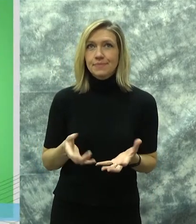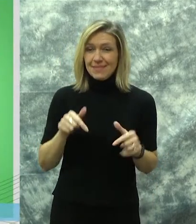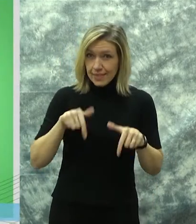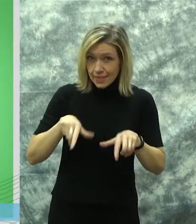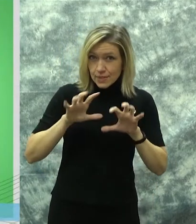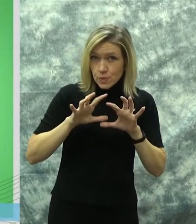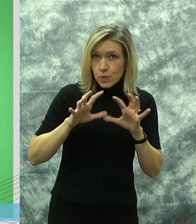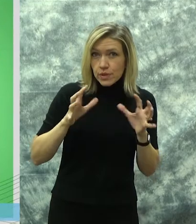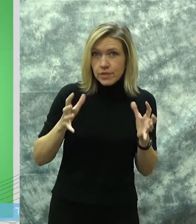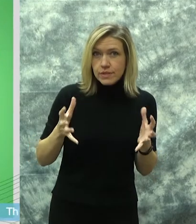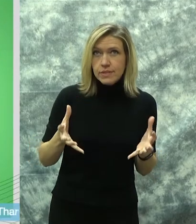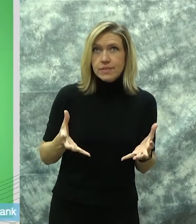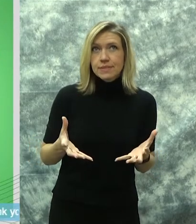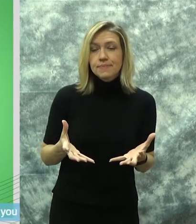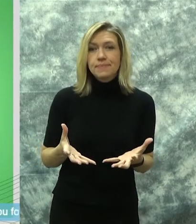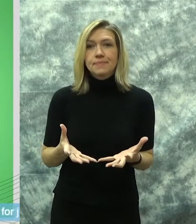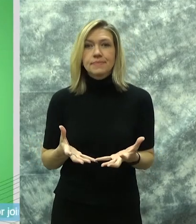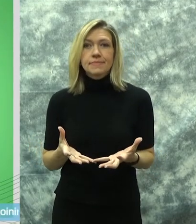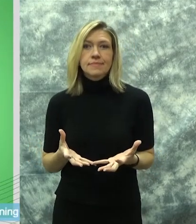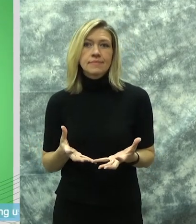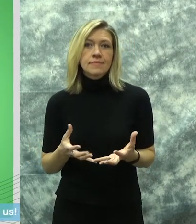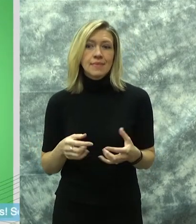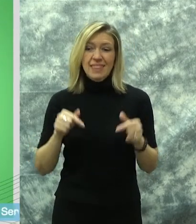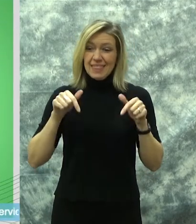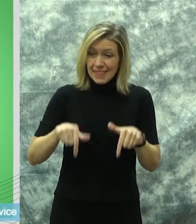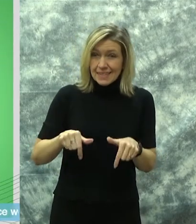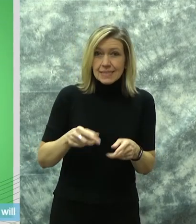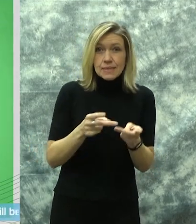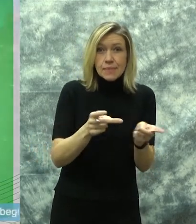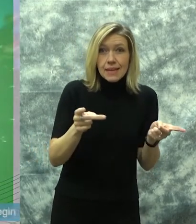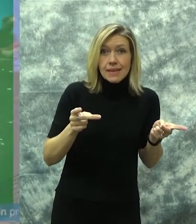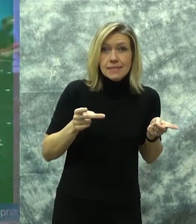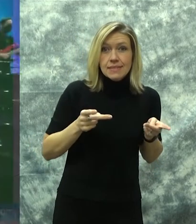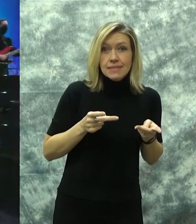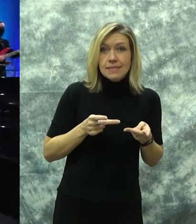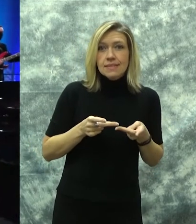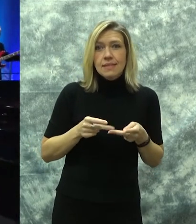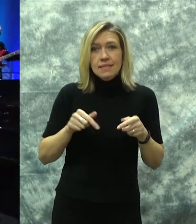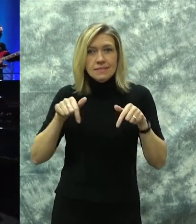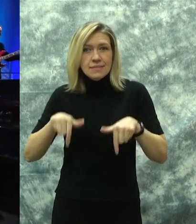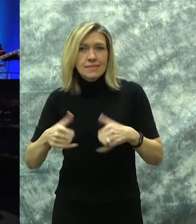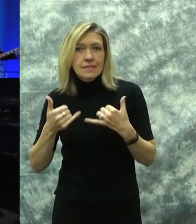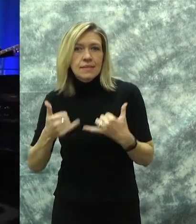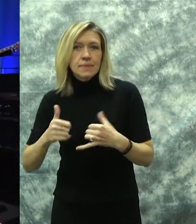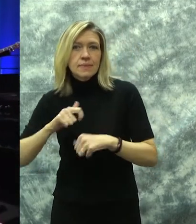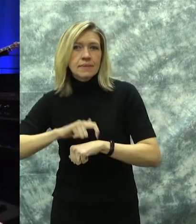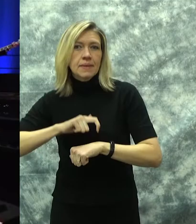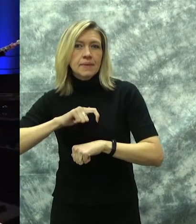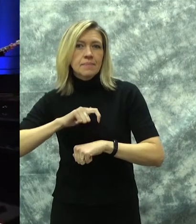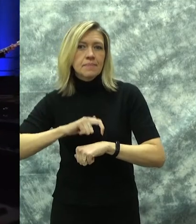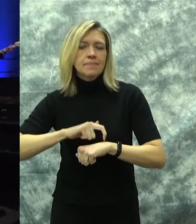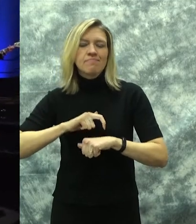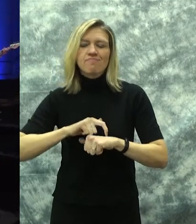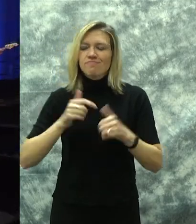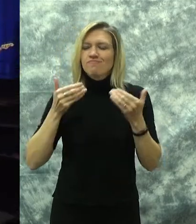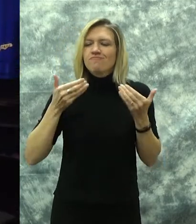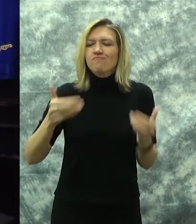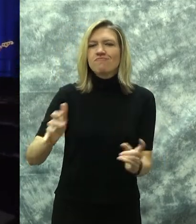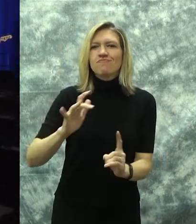this world, this is the place. This is the time. Let it